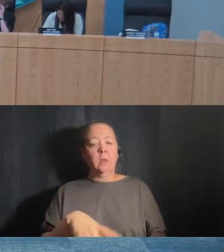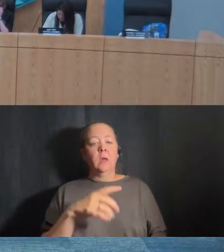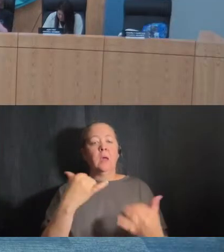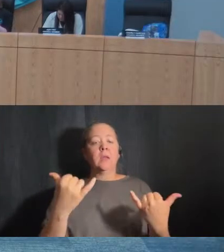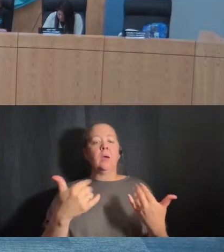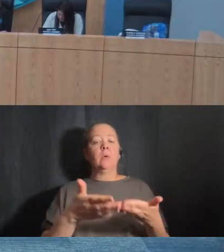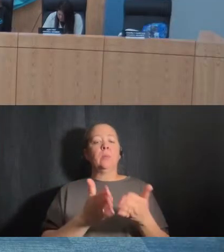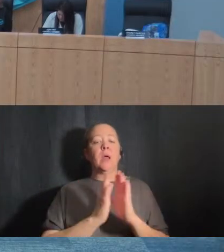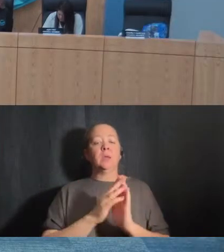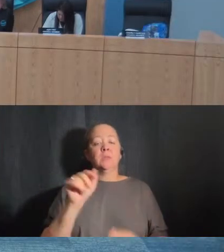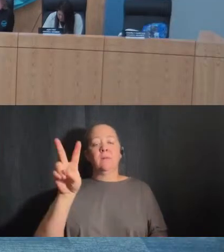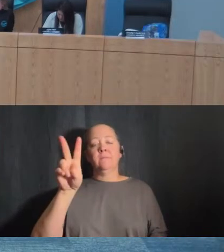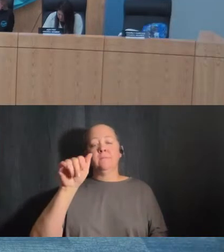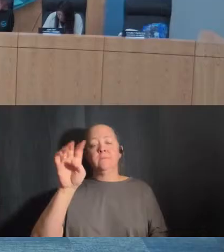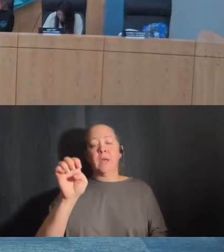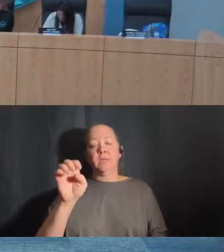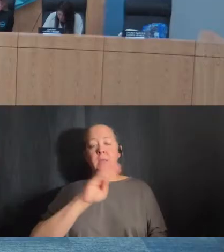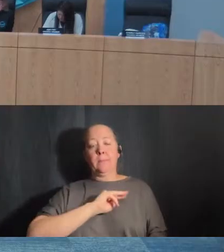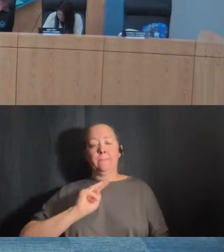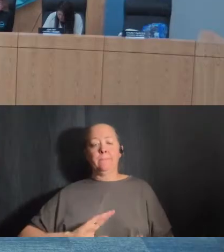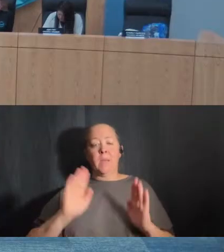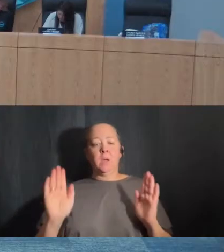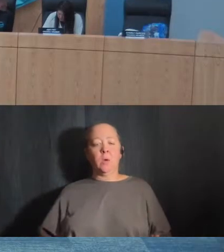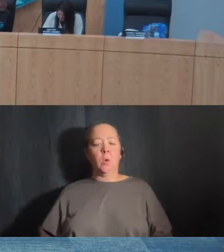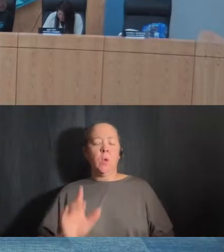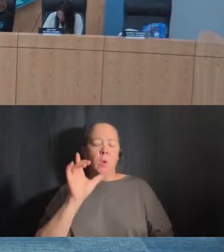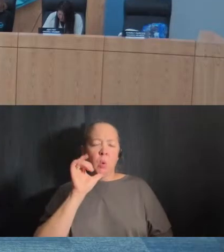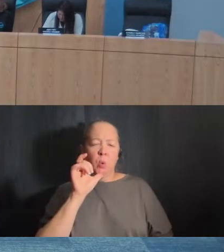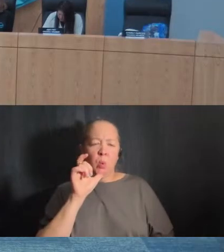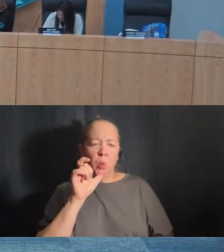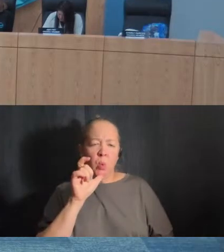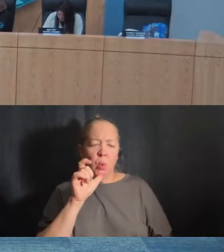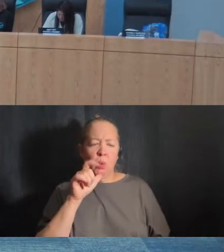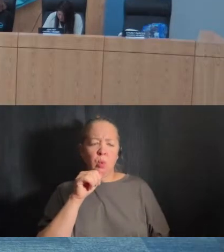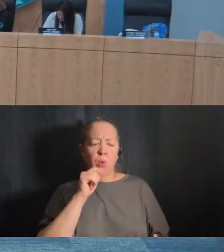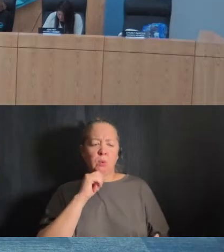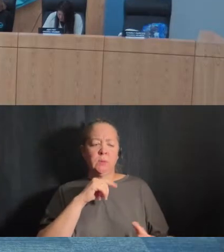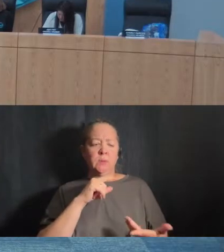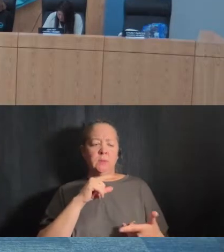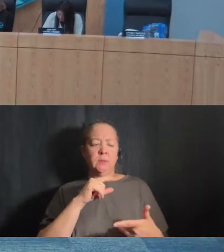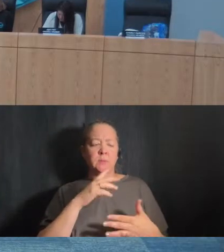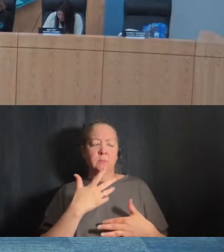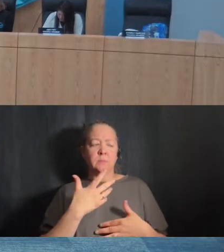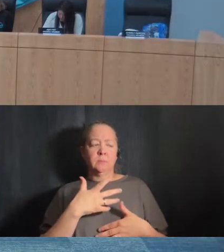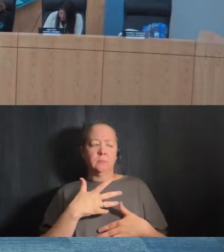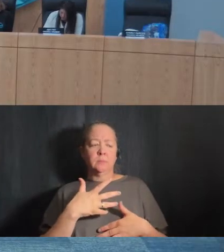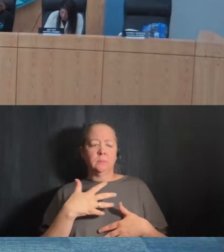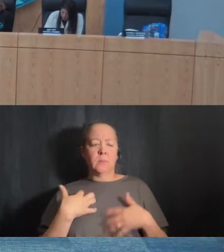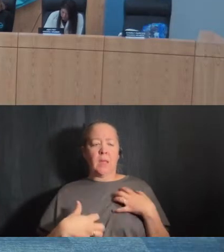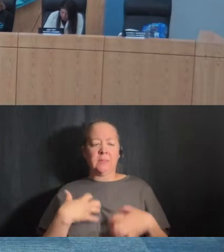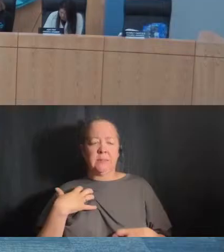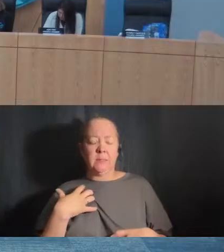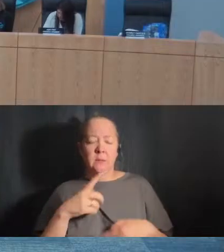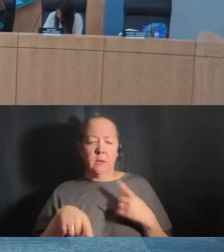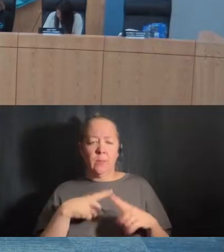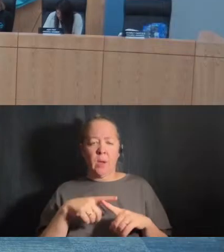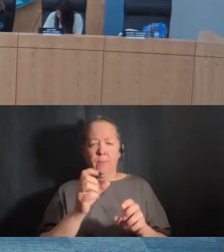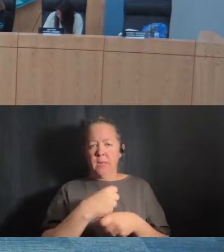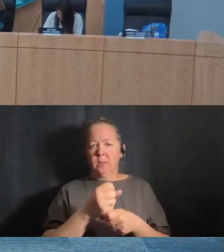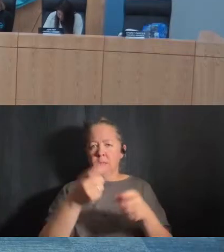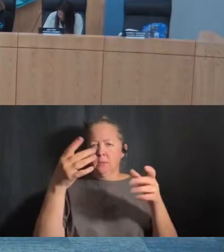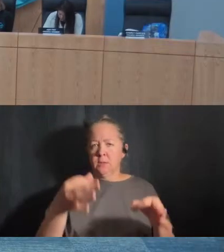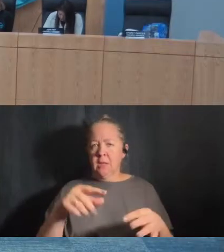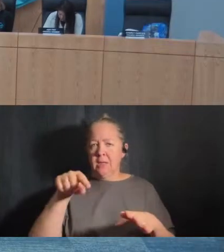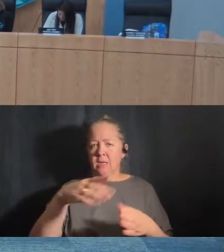making decisions? This is a part of the process. The residents came out today in